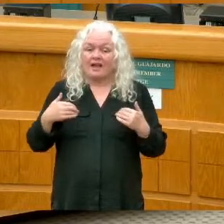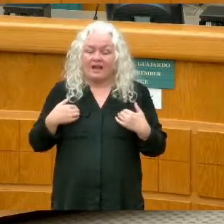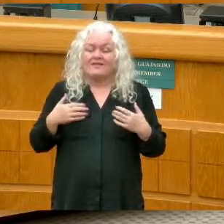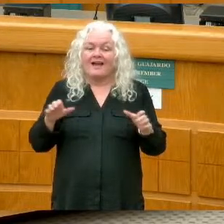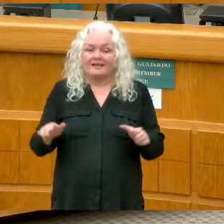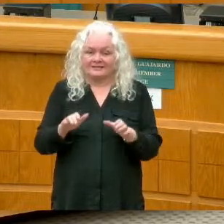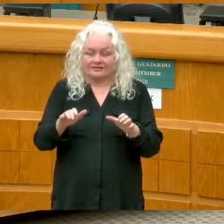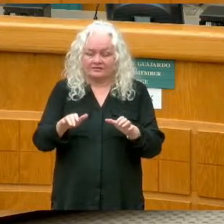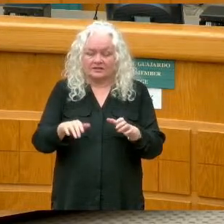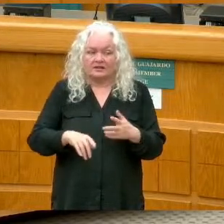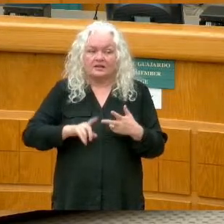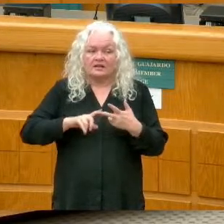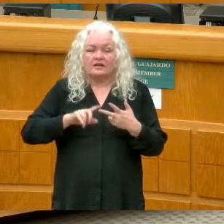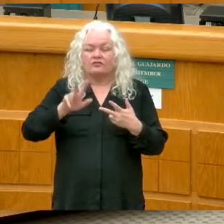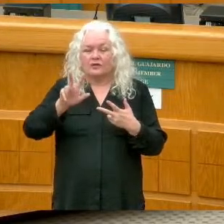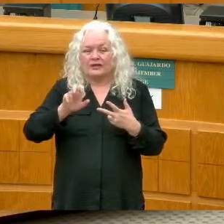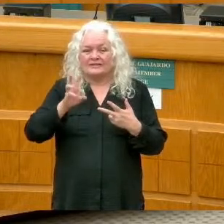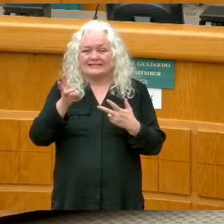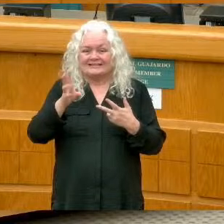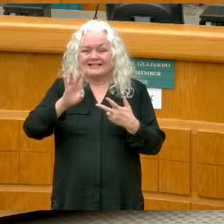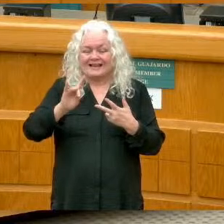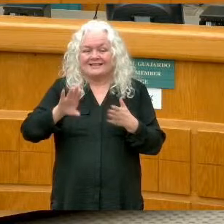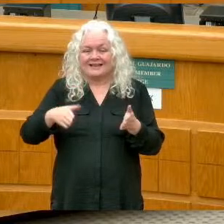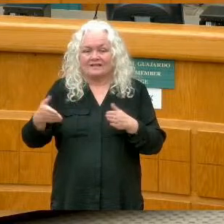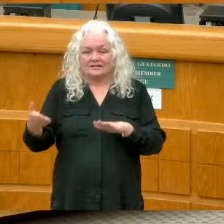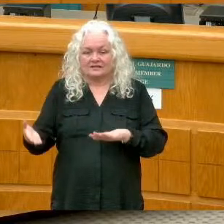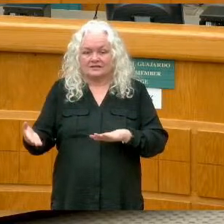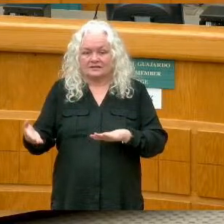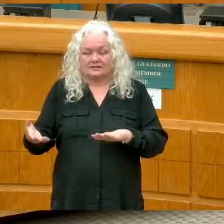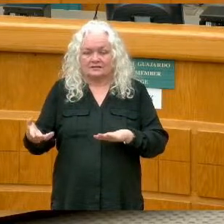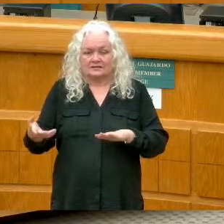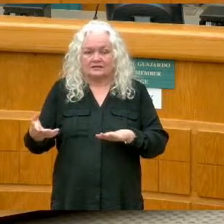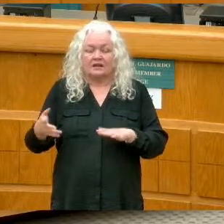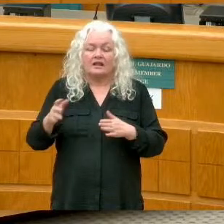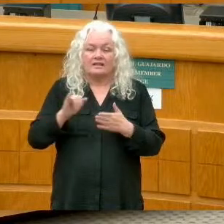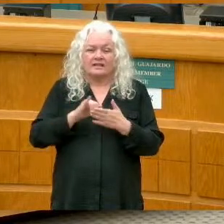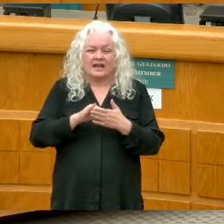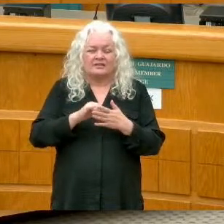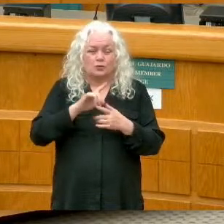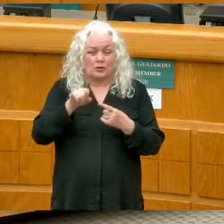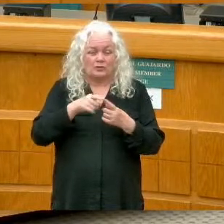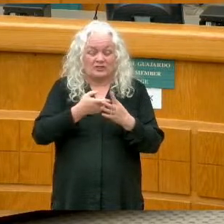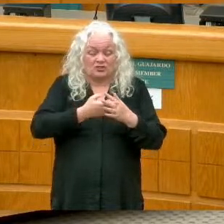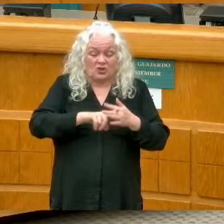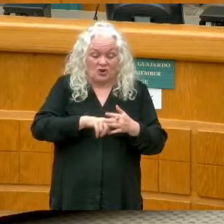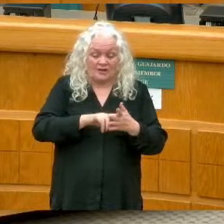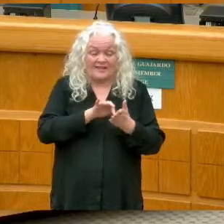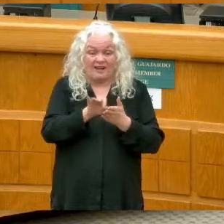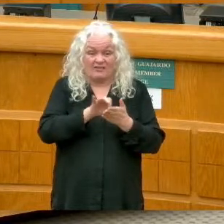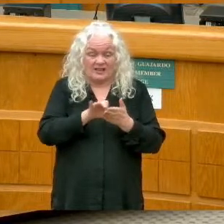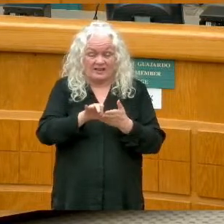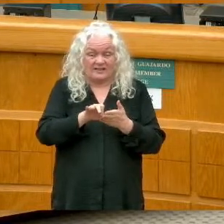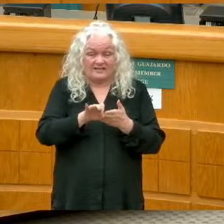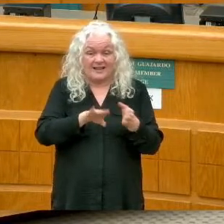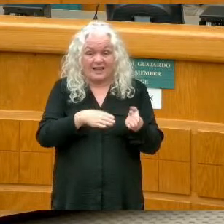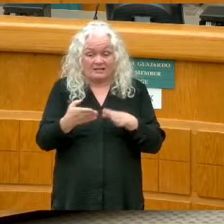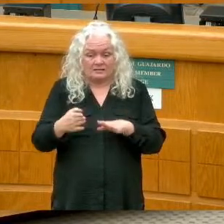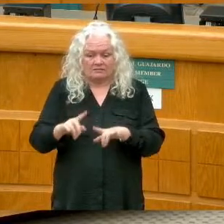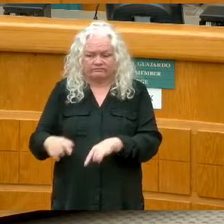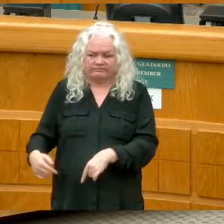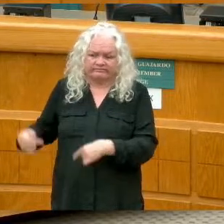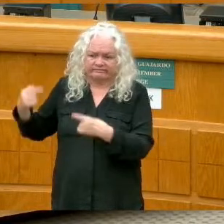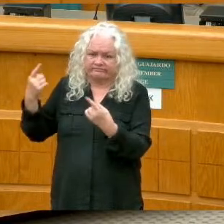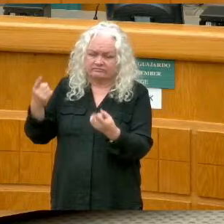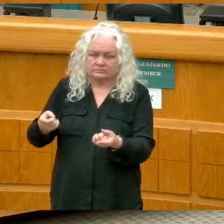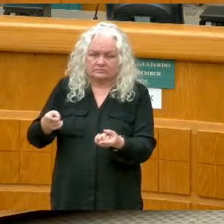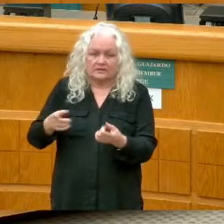And then there's 368 deaths since the beginning of us counting deaths on this pandemic. Okay,